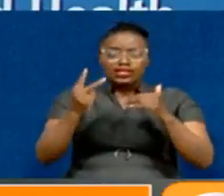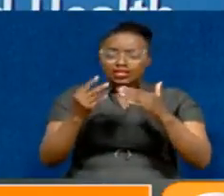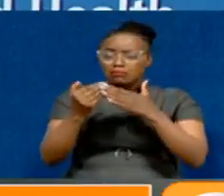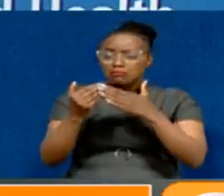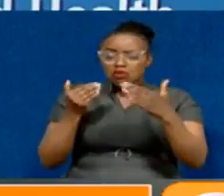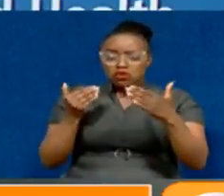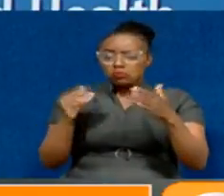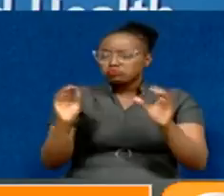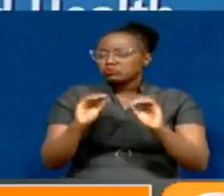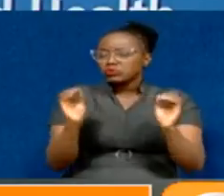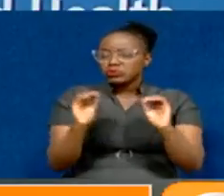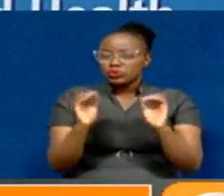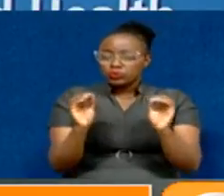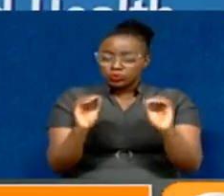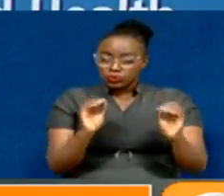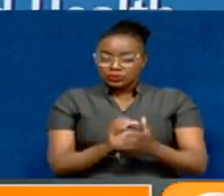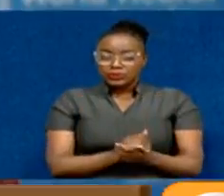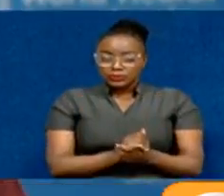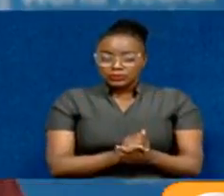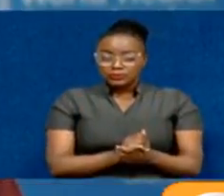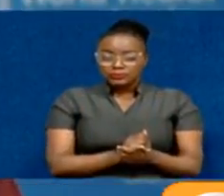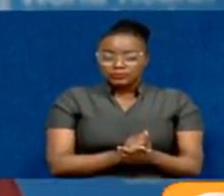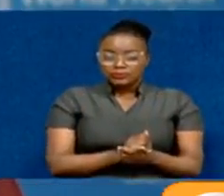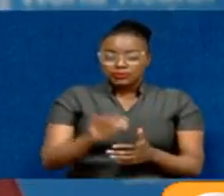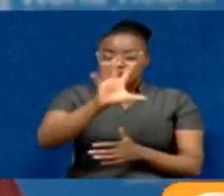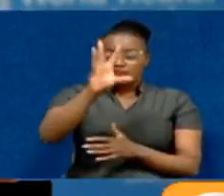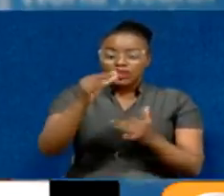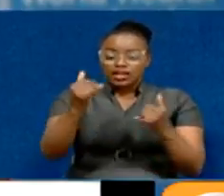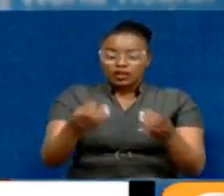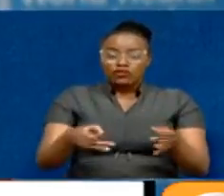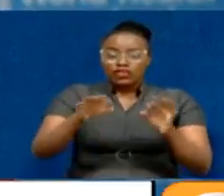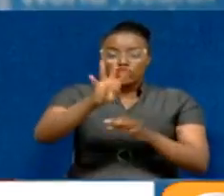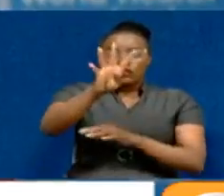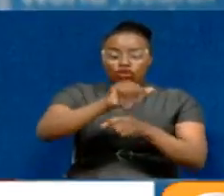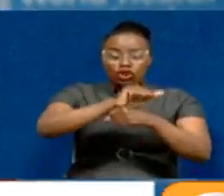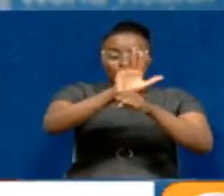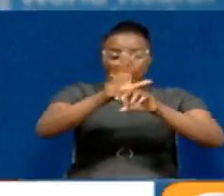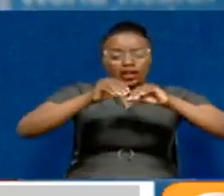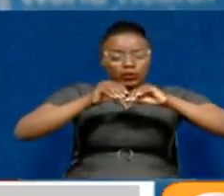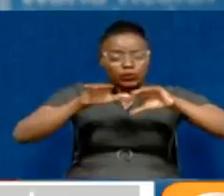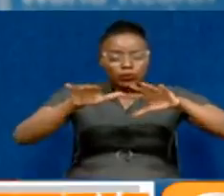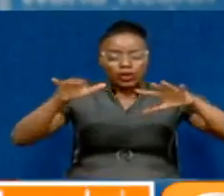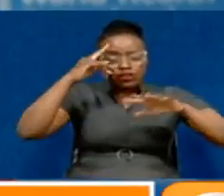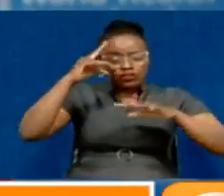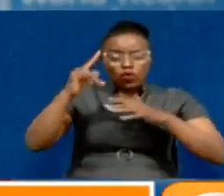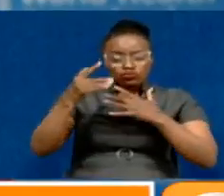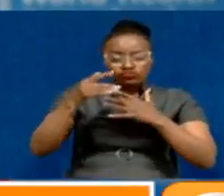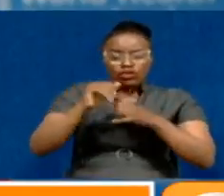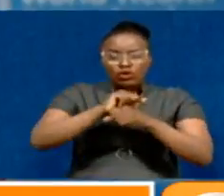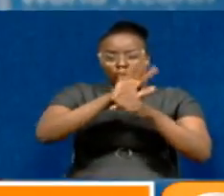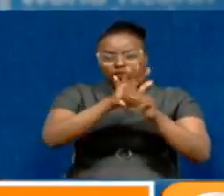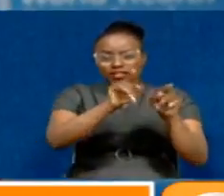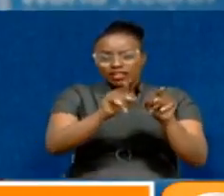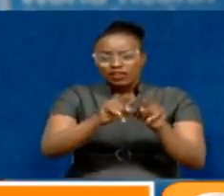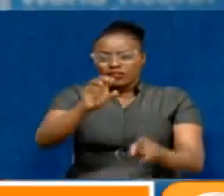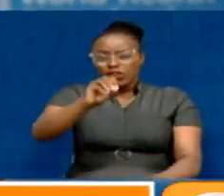with any previous variant. Africa is now officially in the fourth wave of the pandemic, which is partly due to